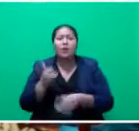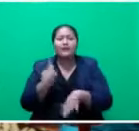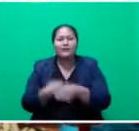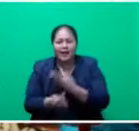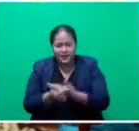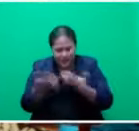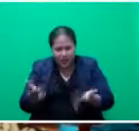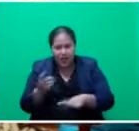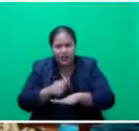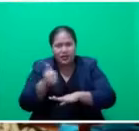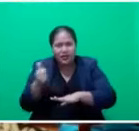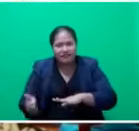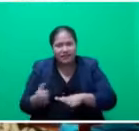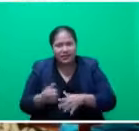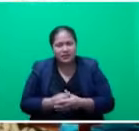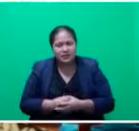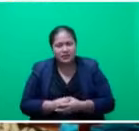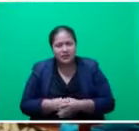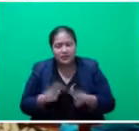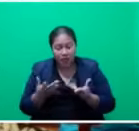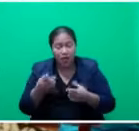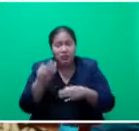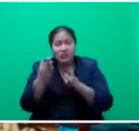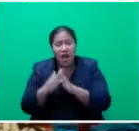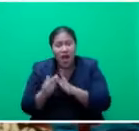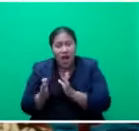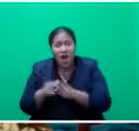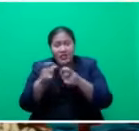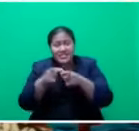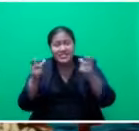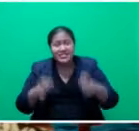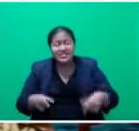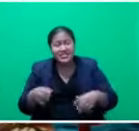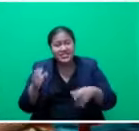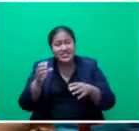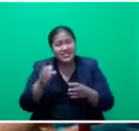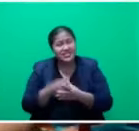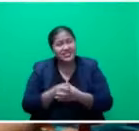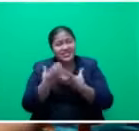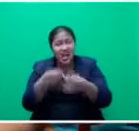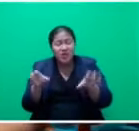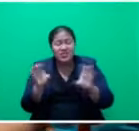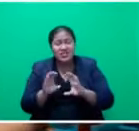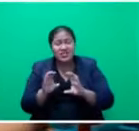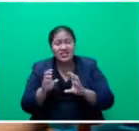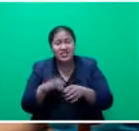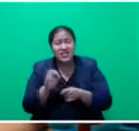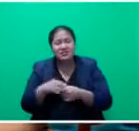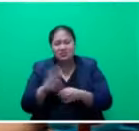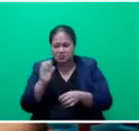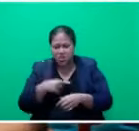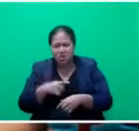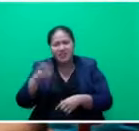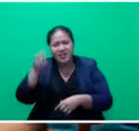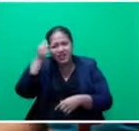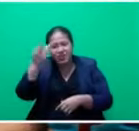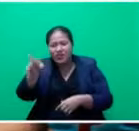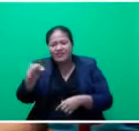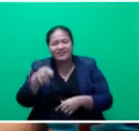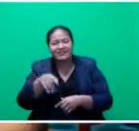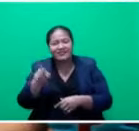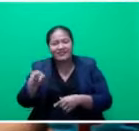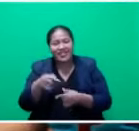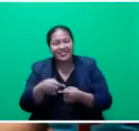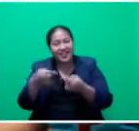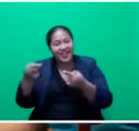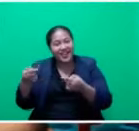and city council elections because they know that the opposition parties will win in that system. The Honourable